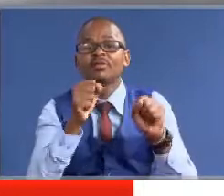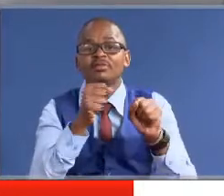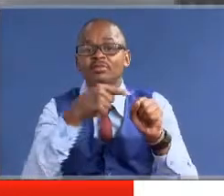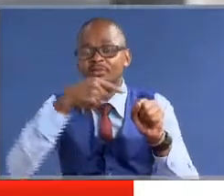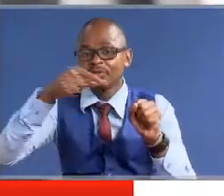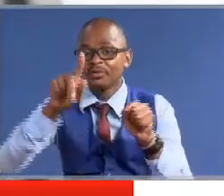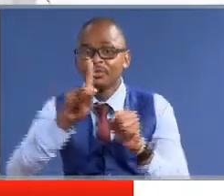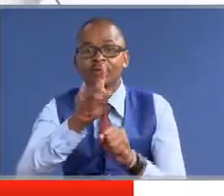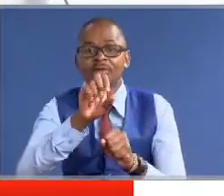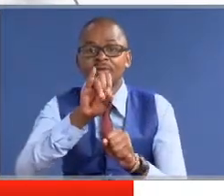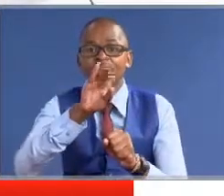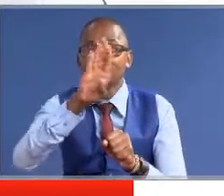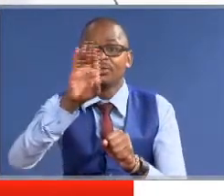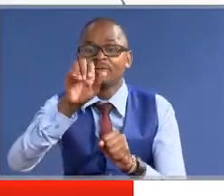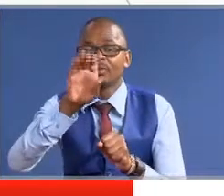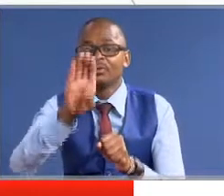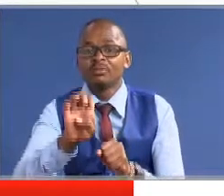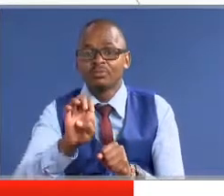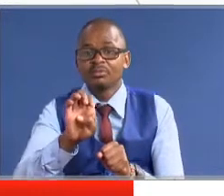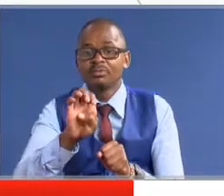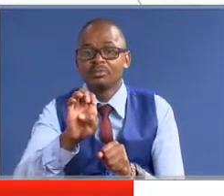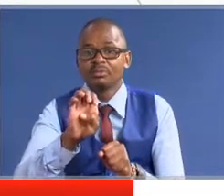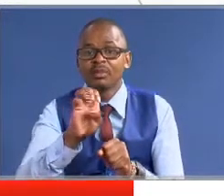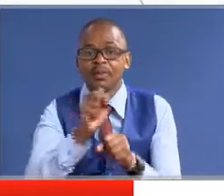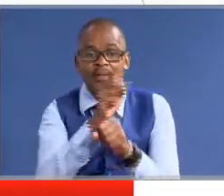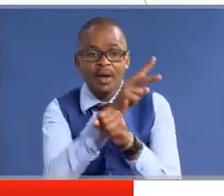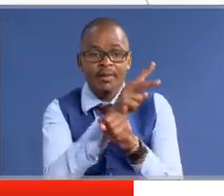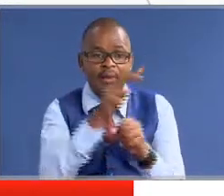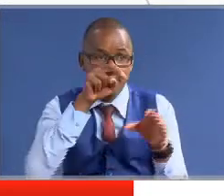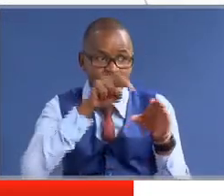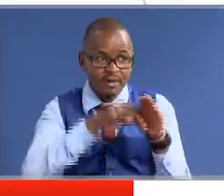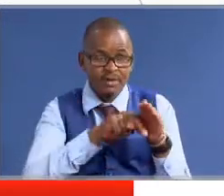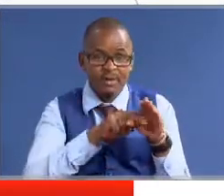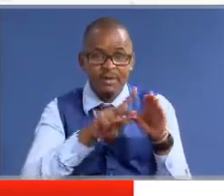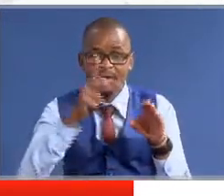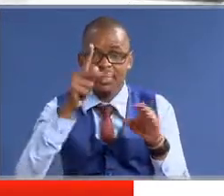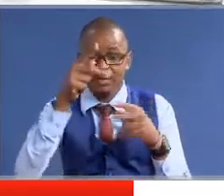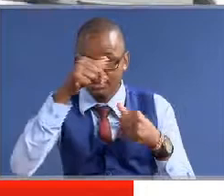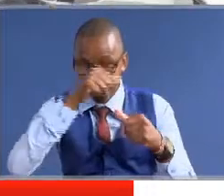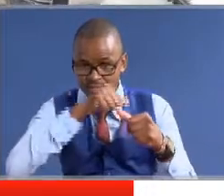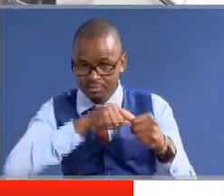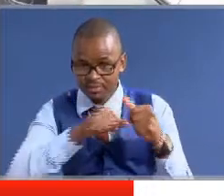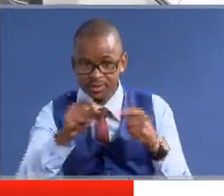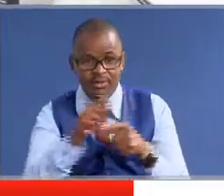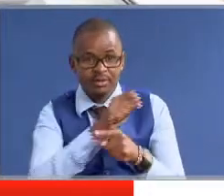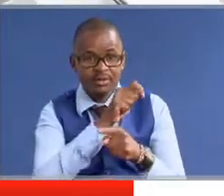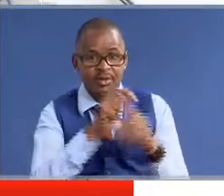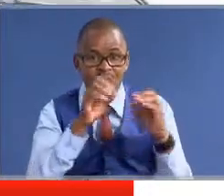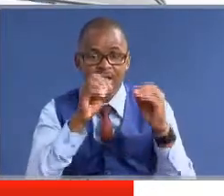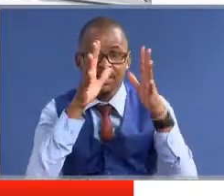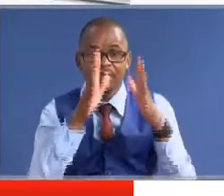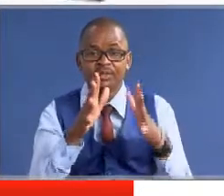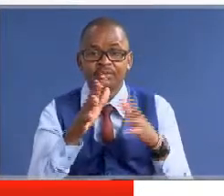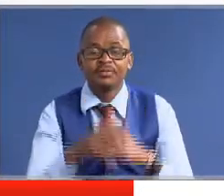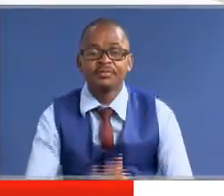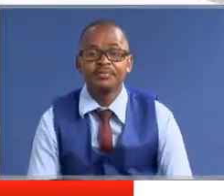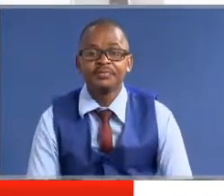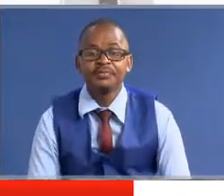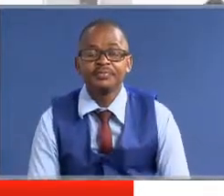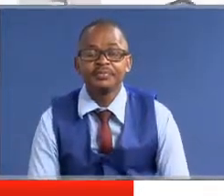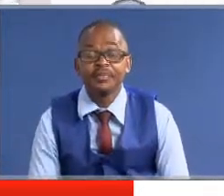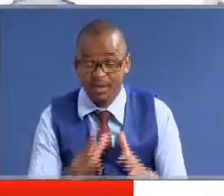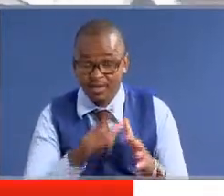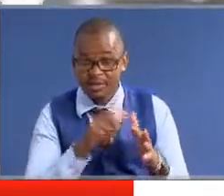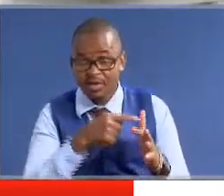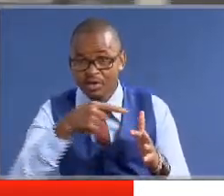went to Kijabe High School in Kabarnet and later joined Kenya Science, where he trained as a teacher. He